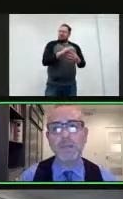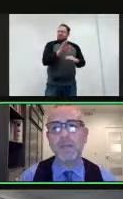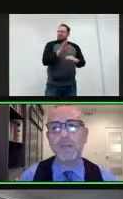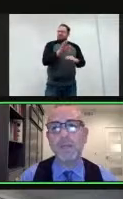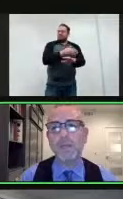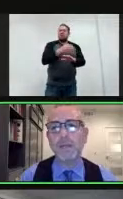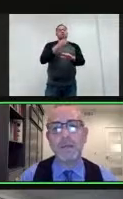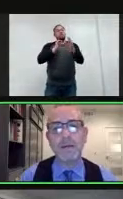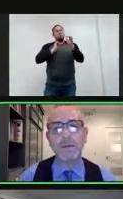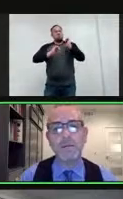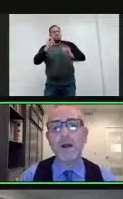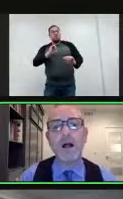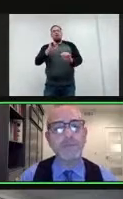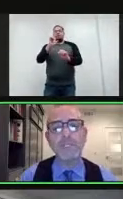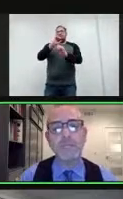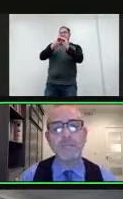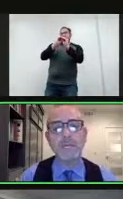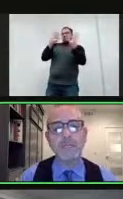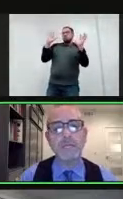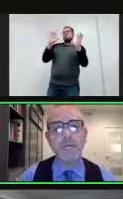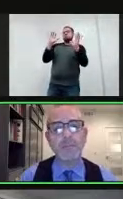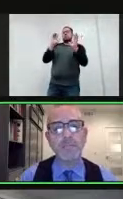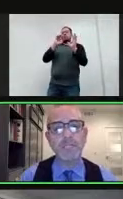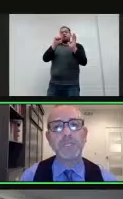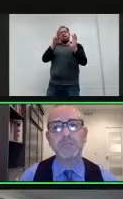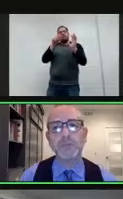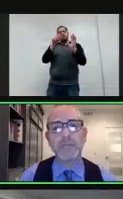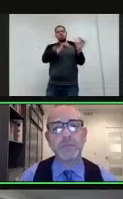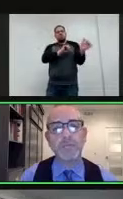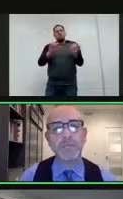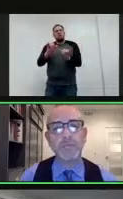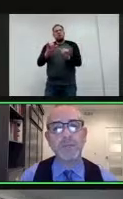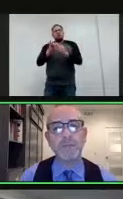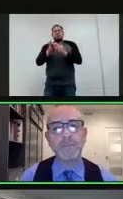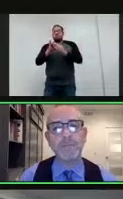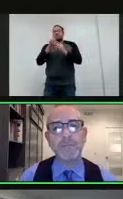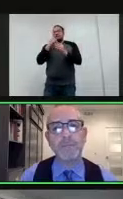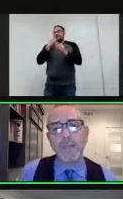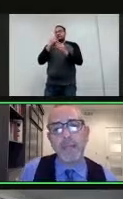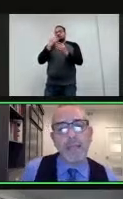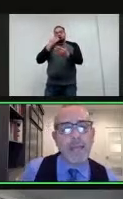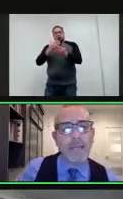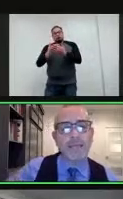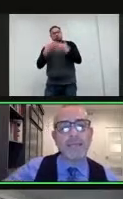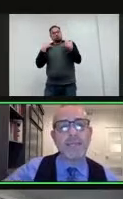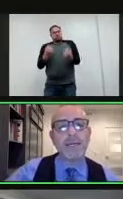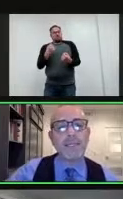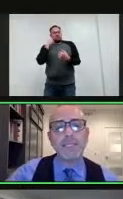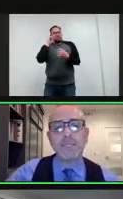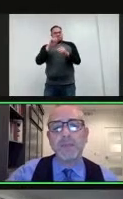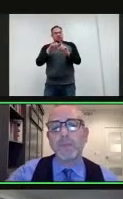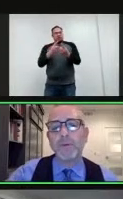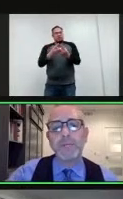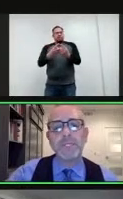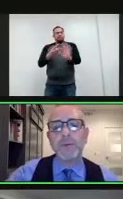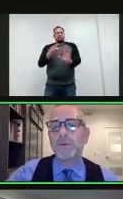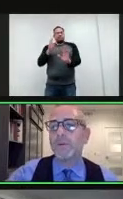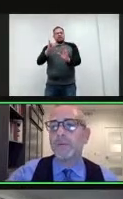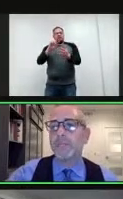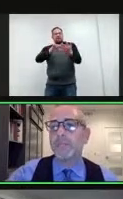well. Were often stated as a great strength of the district. And the sixth bullet